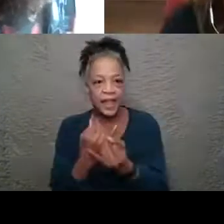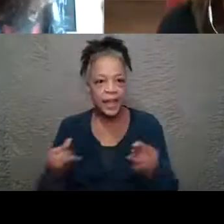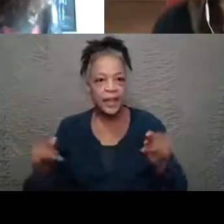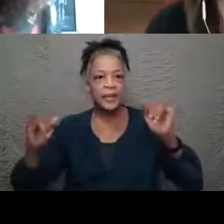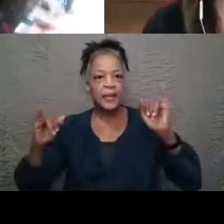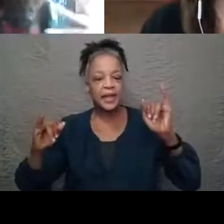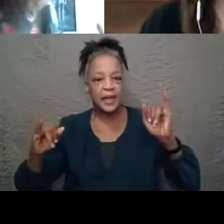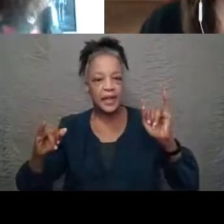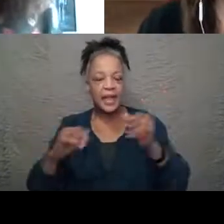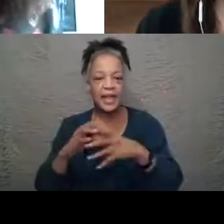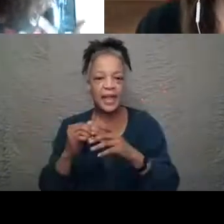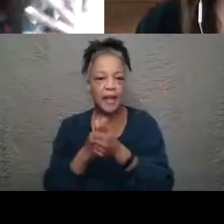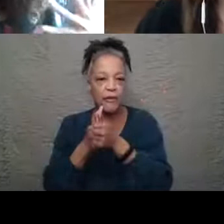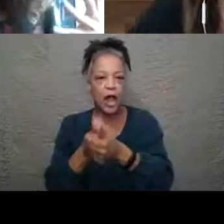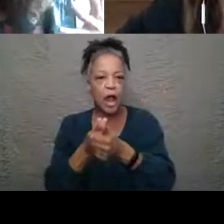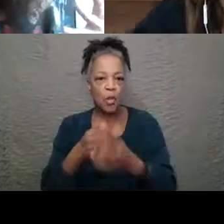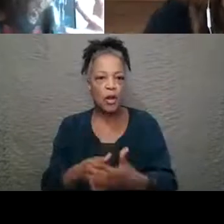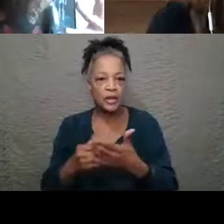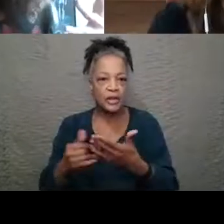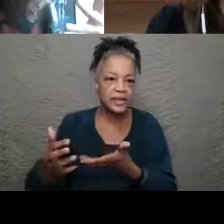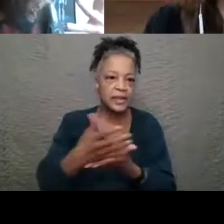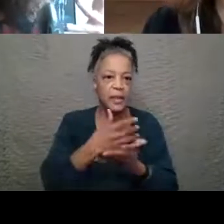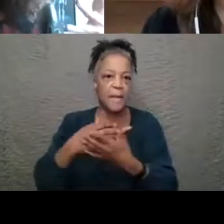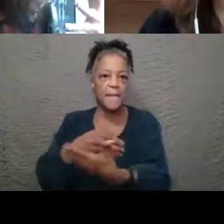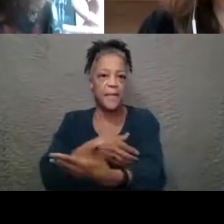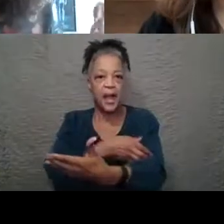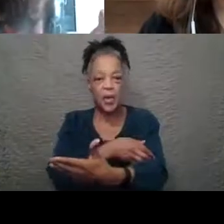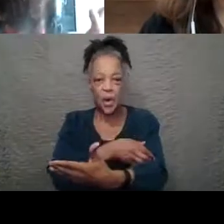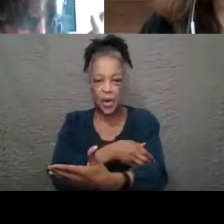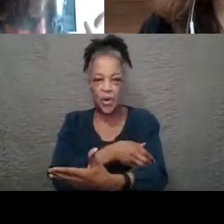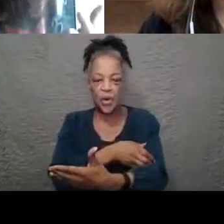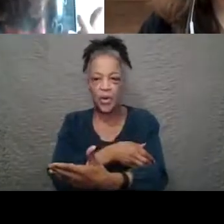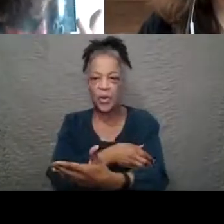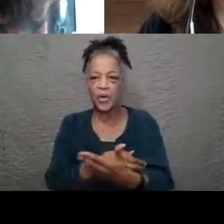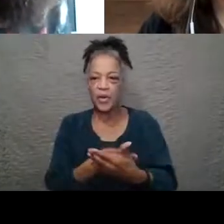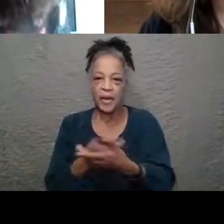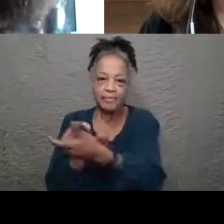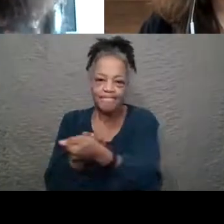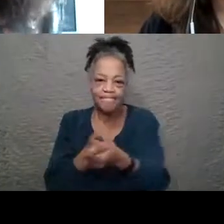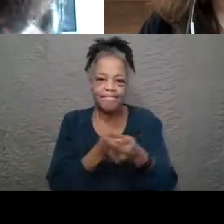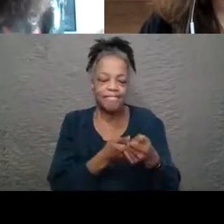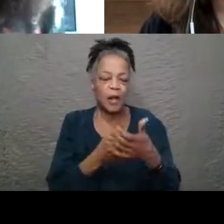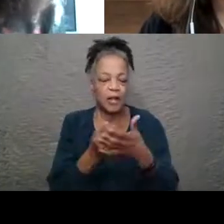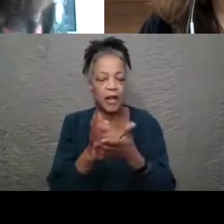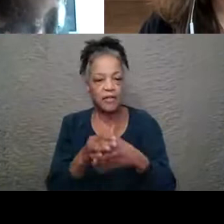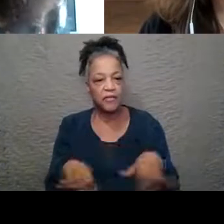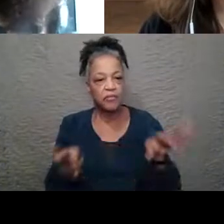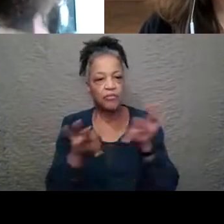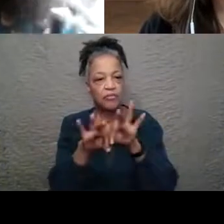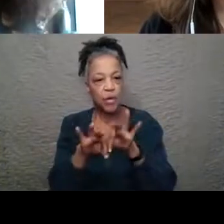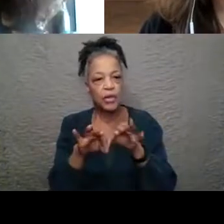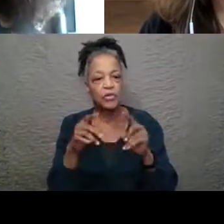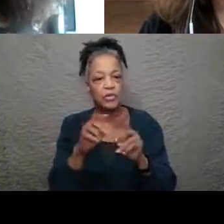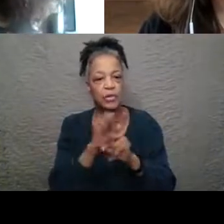amass followers and power and bring a lot of weight to